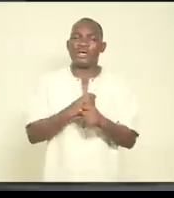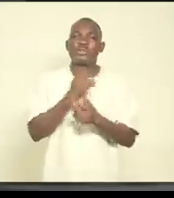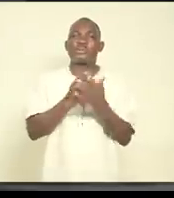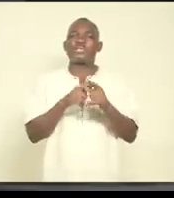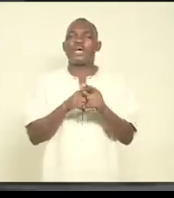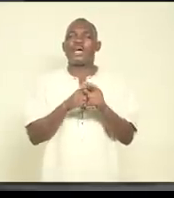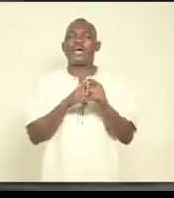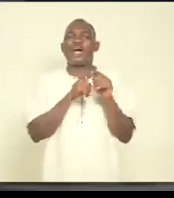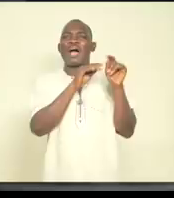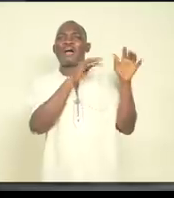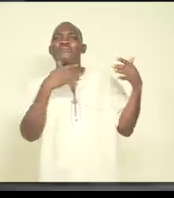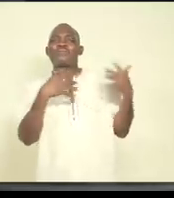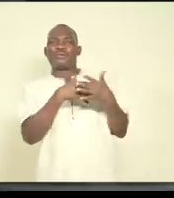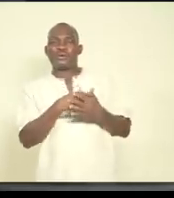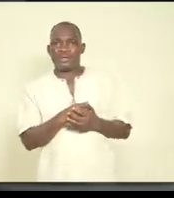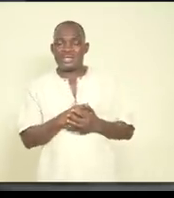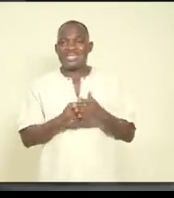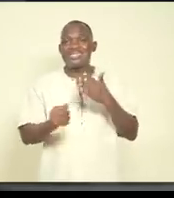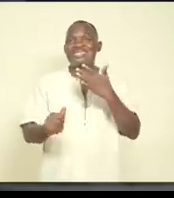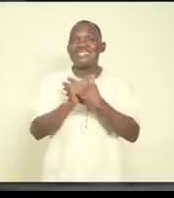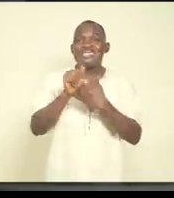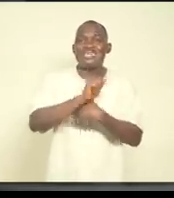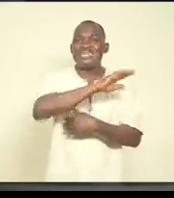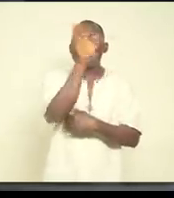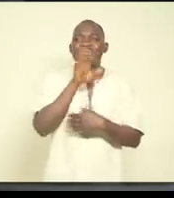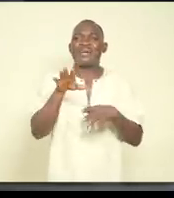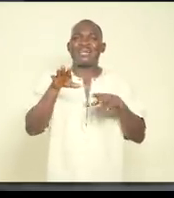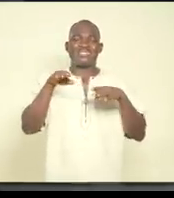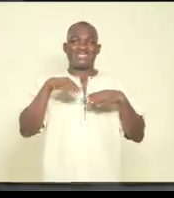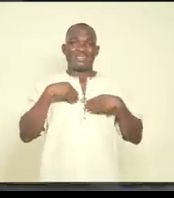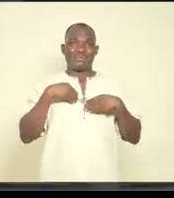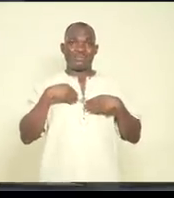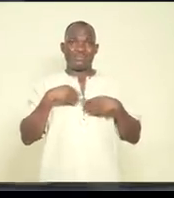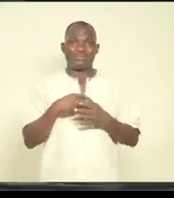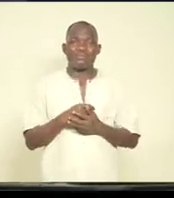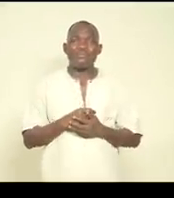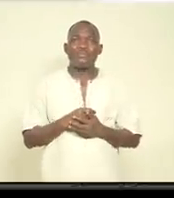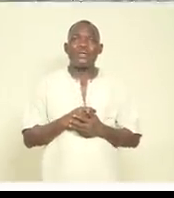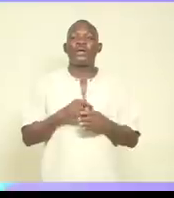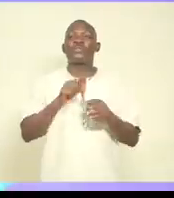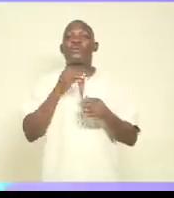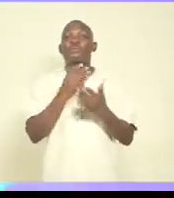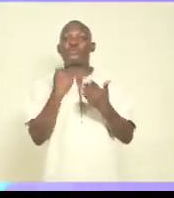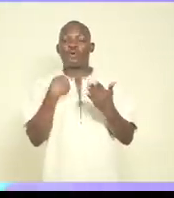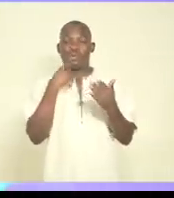The end justifies the means. Only when the means no one gets hurt.